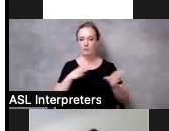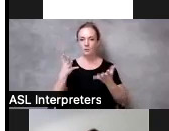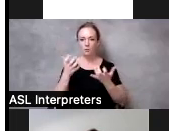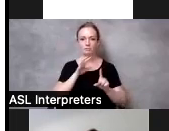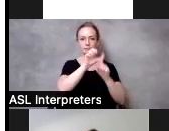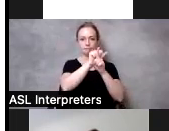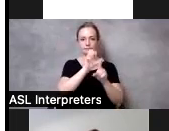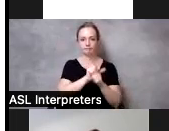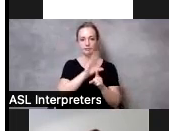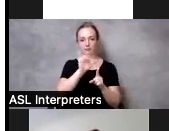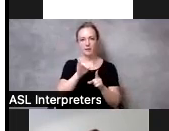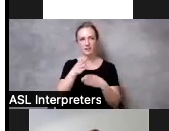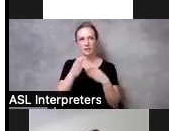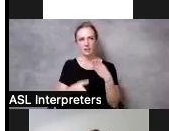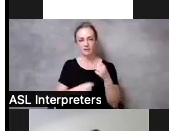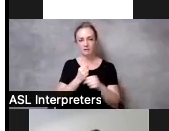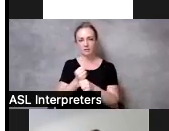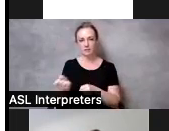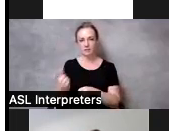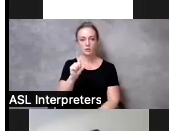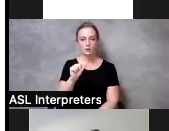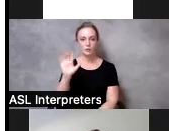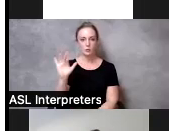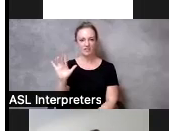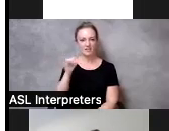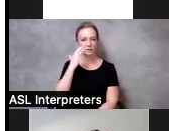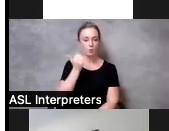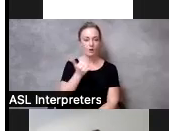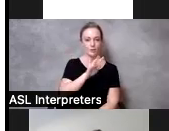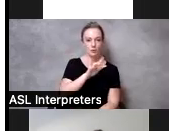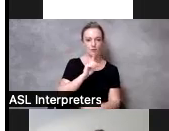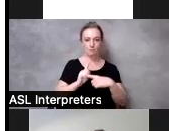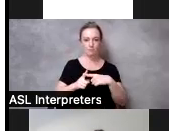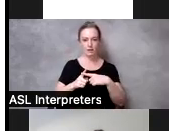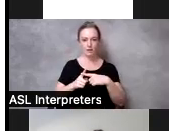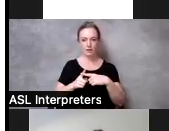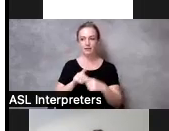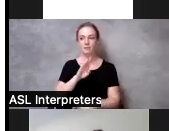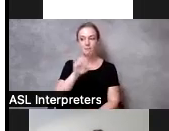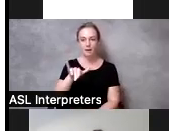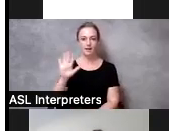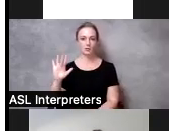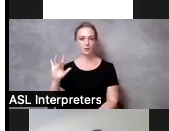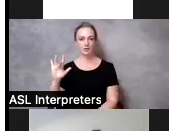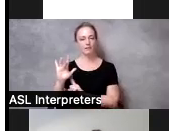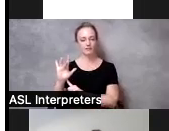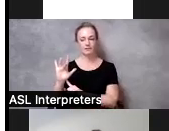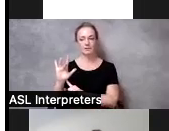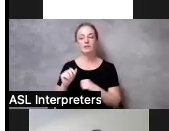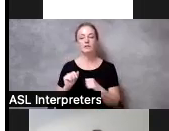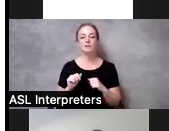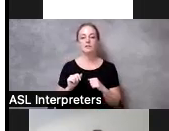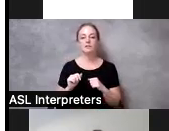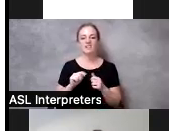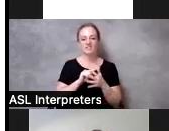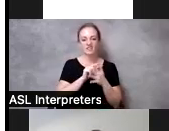of 2025. So that's where the 25 by 25 comes in. And these various workforce initiatives